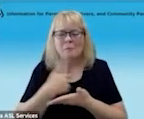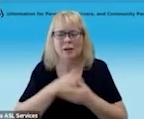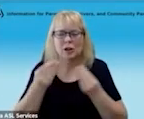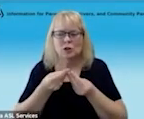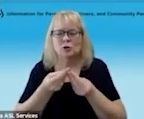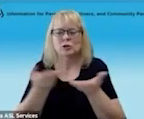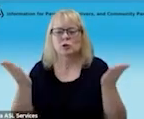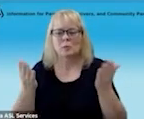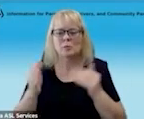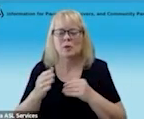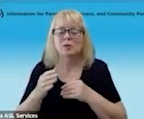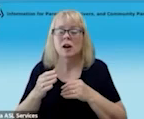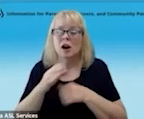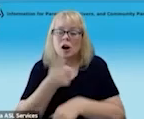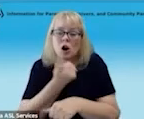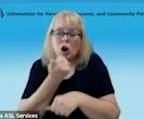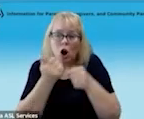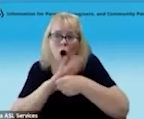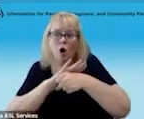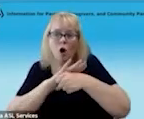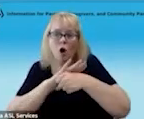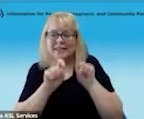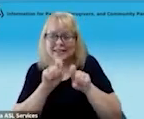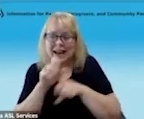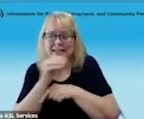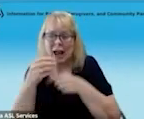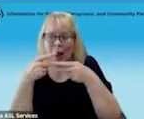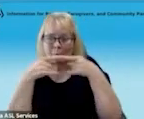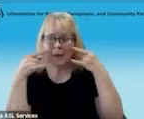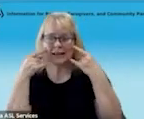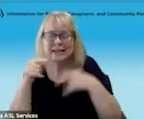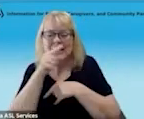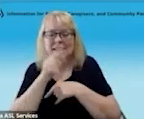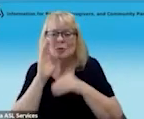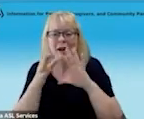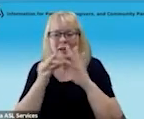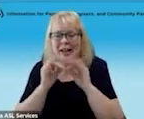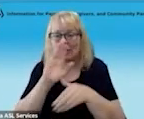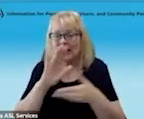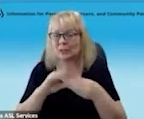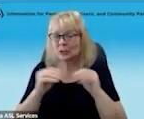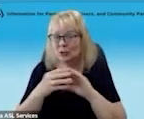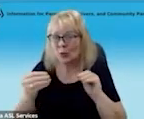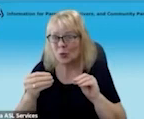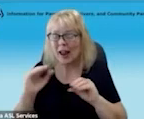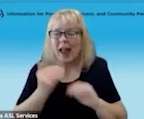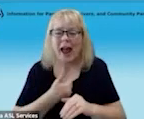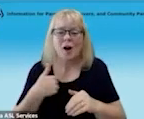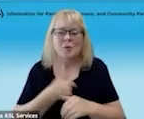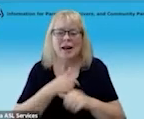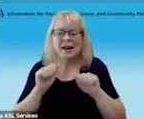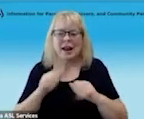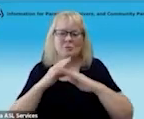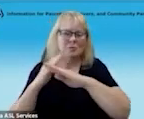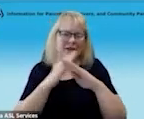see one of the kids they show up to our vaccine clinic. At the same time, this mariachi little boy was helping us to distribute home